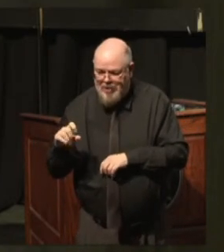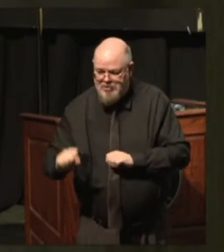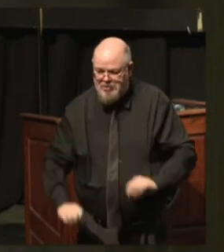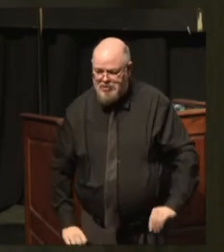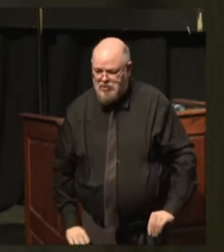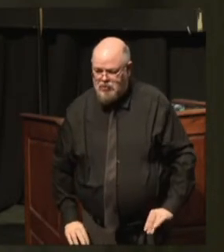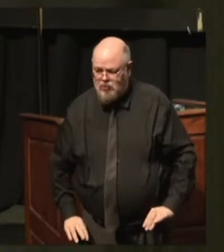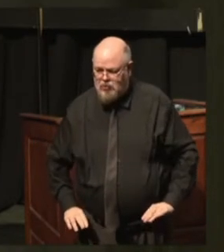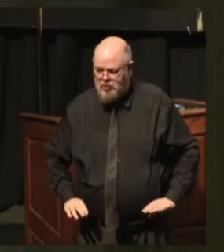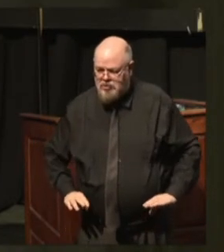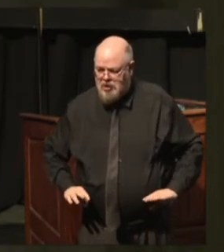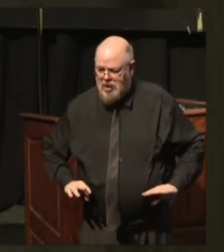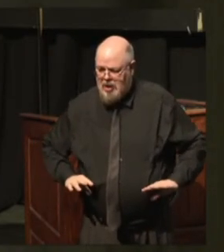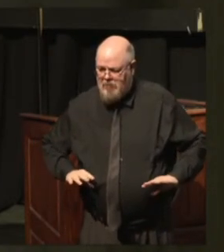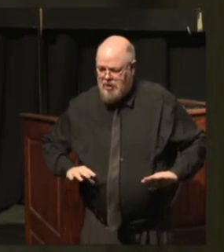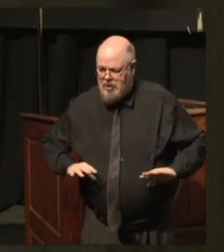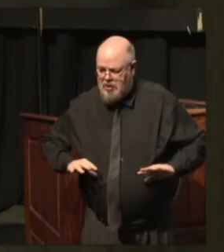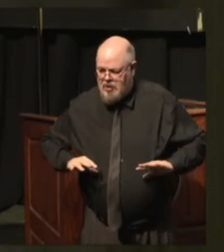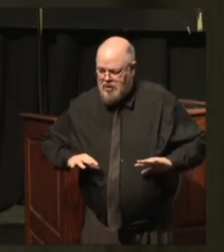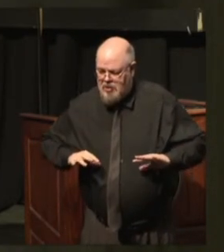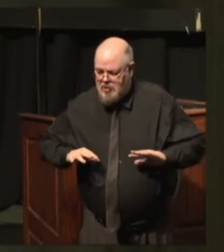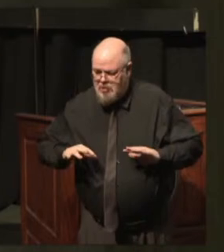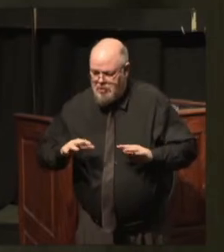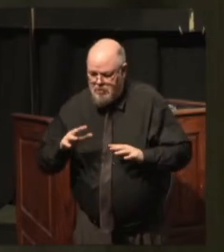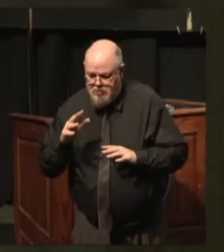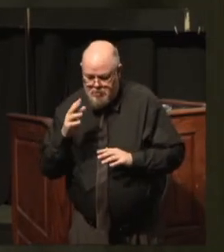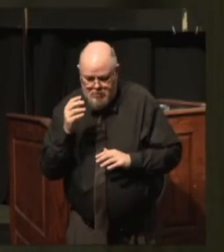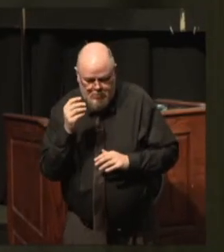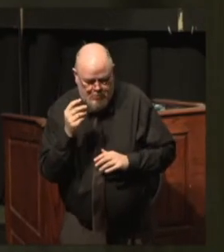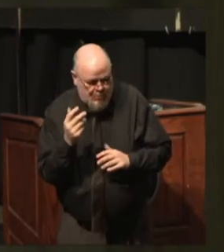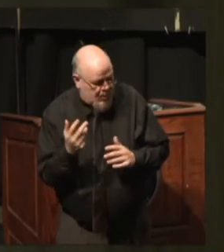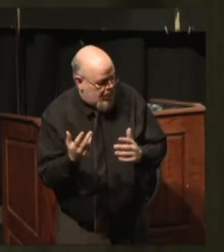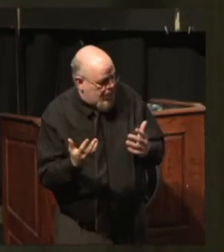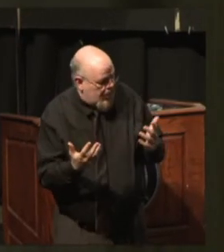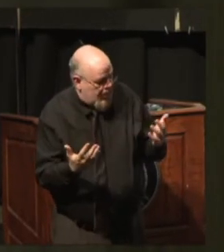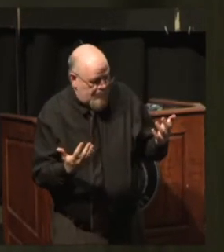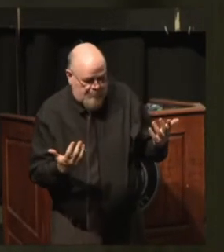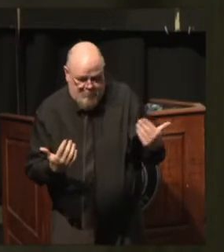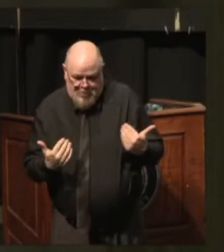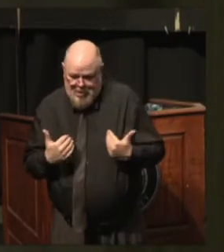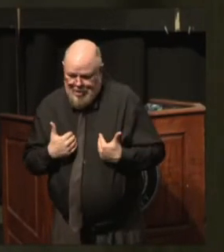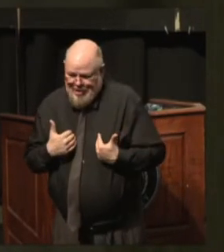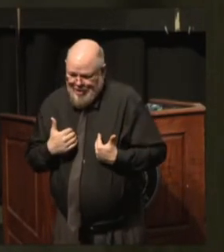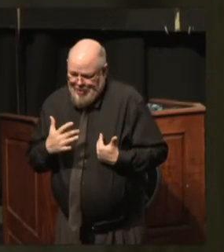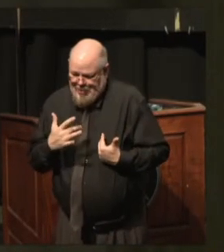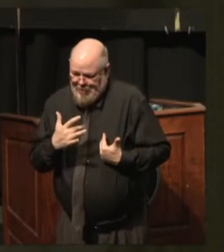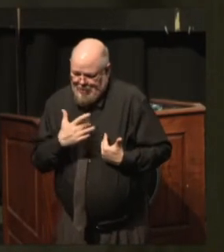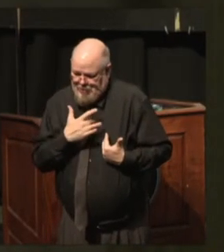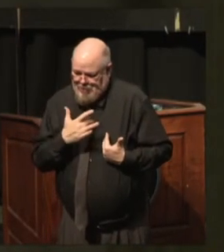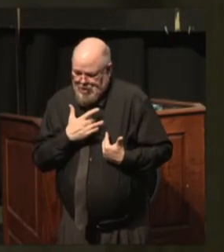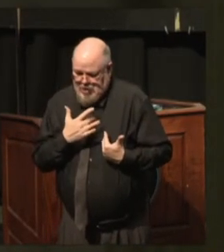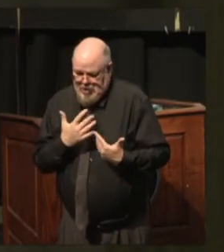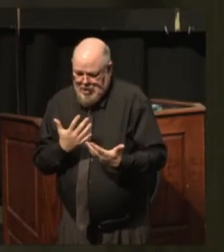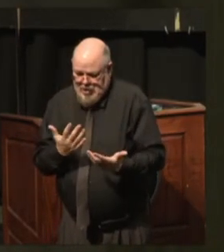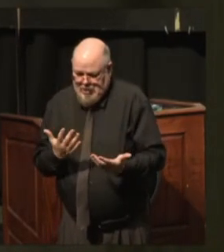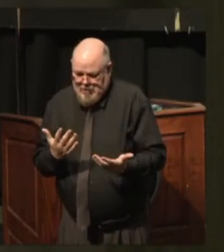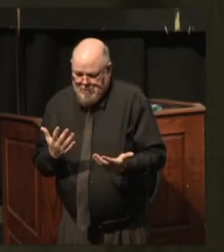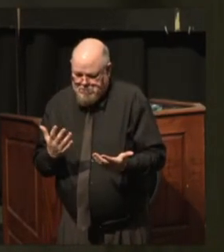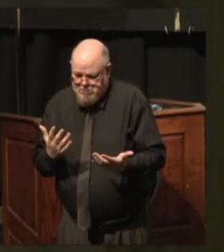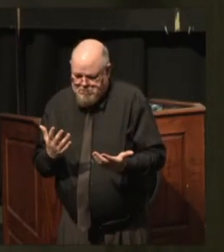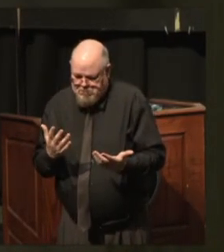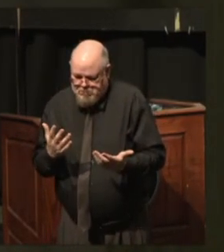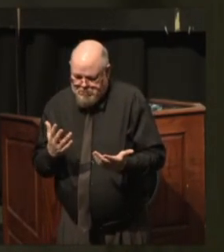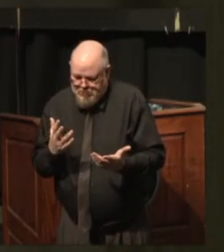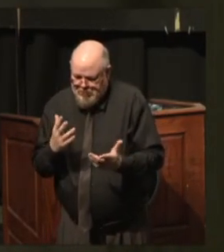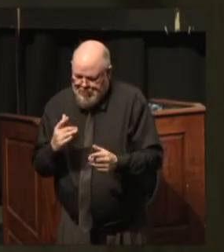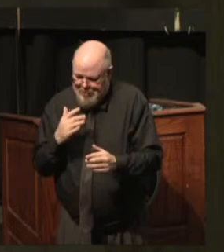dropping. I'll never have a six-pack. Mind you, I didn't have a six-pack before, but I'll never have a six-pack because my organs are there, and I always have